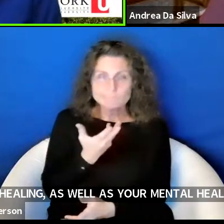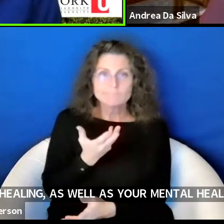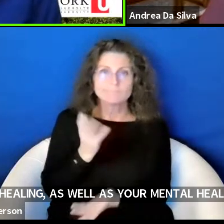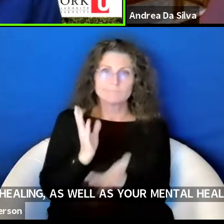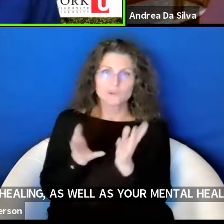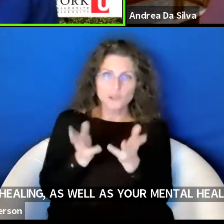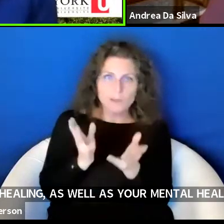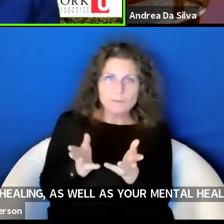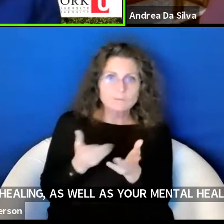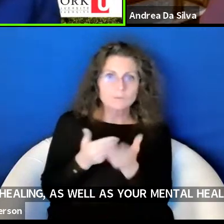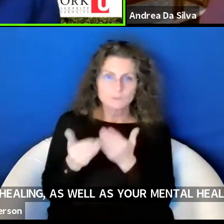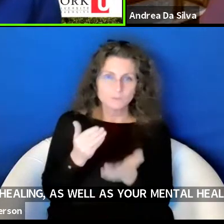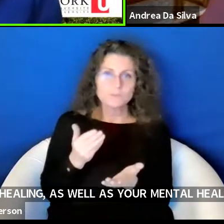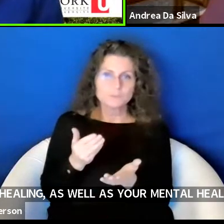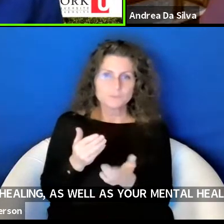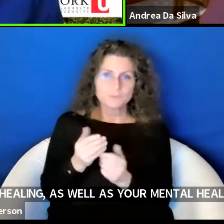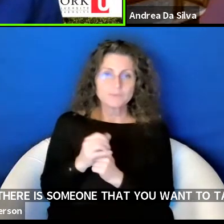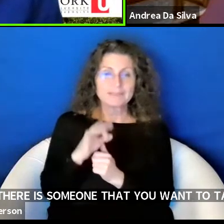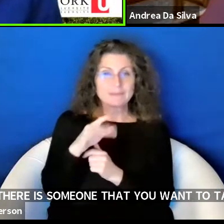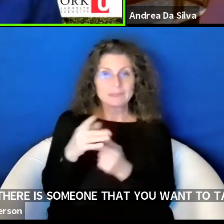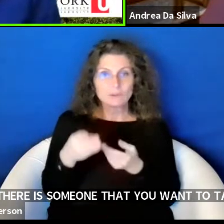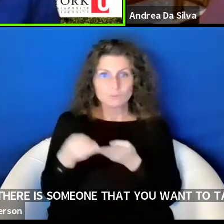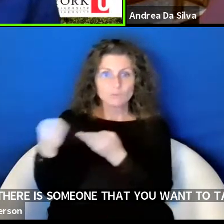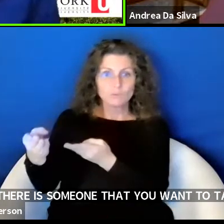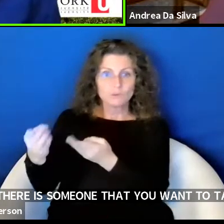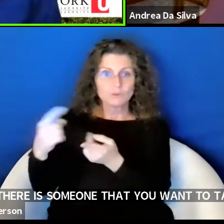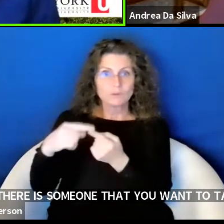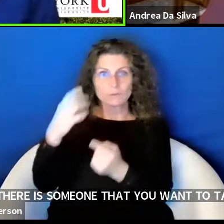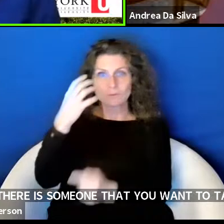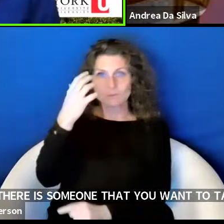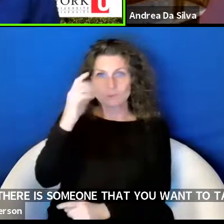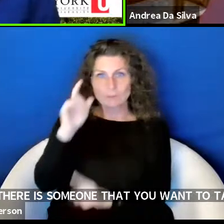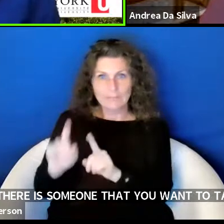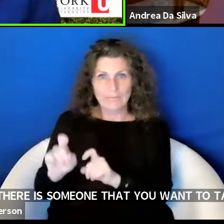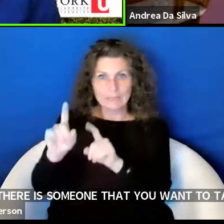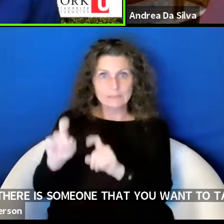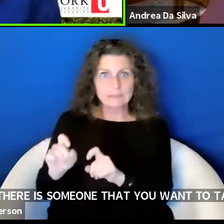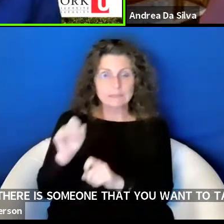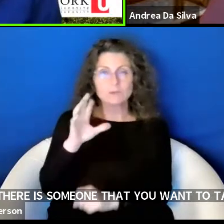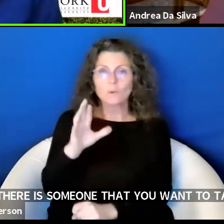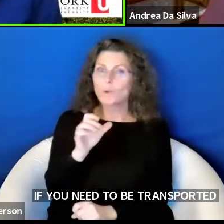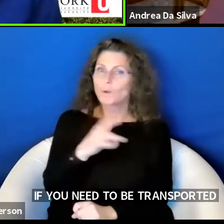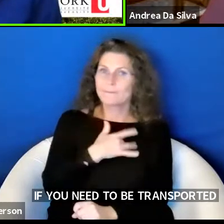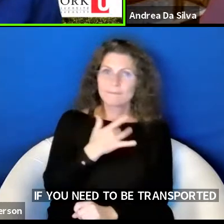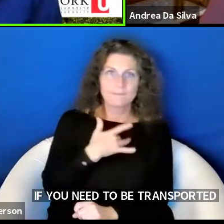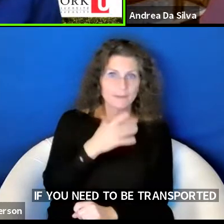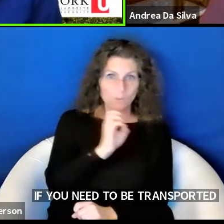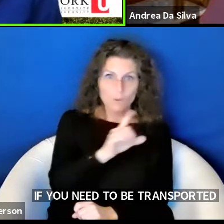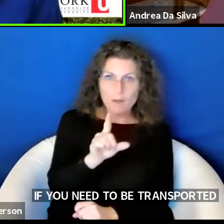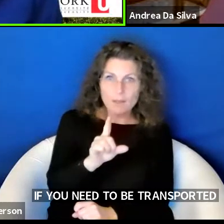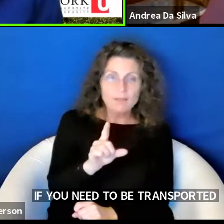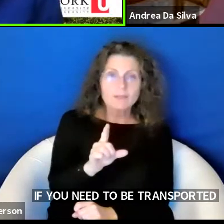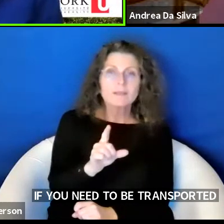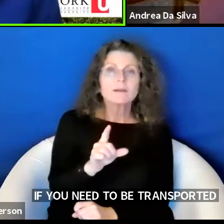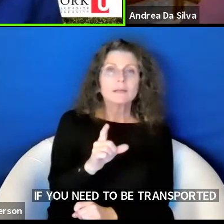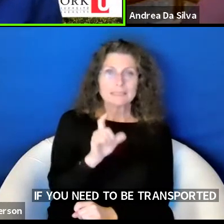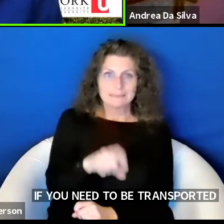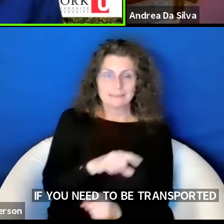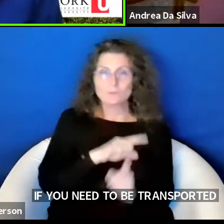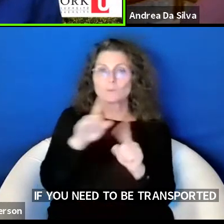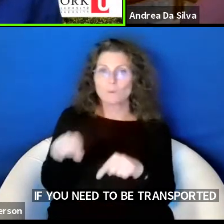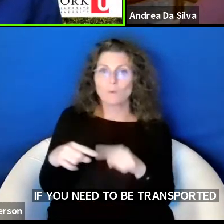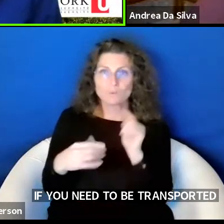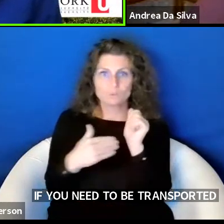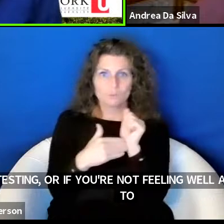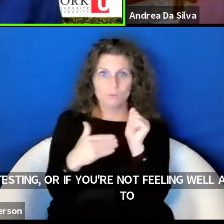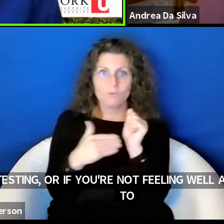need to be transported to get testing, or if you're not feeling well and you need to go to a